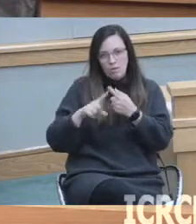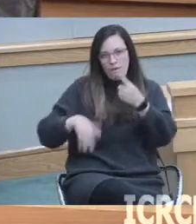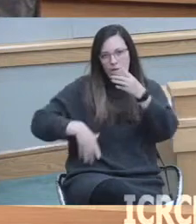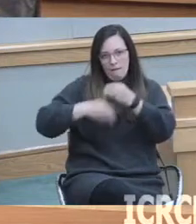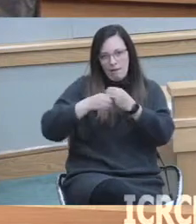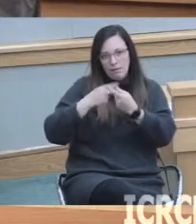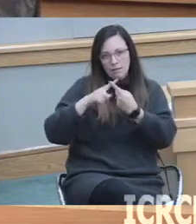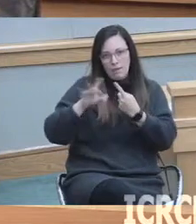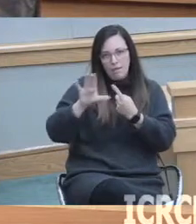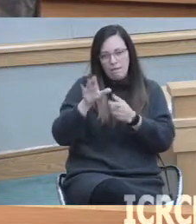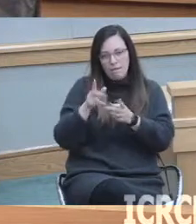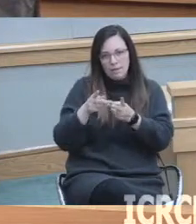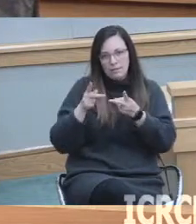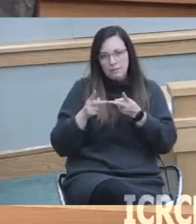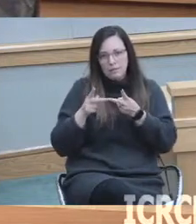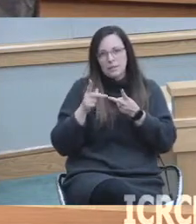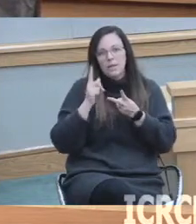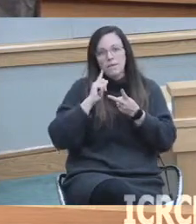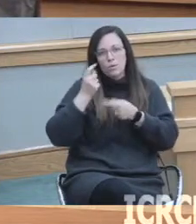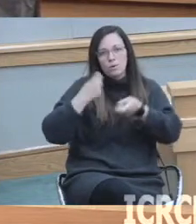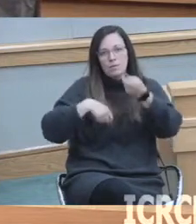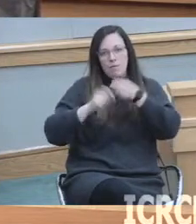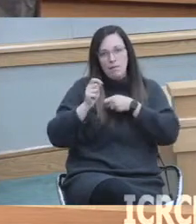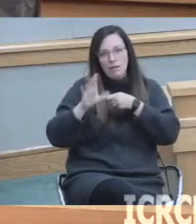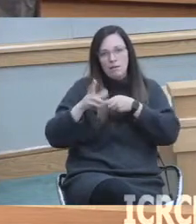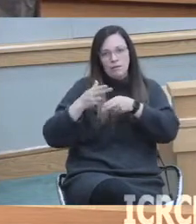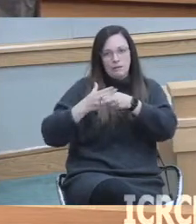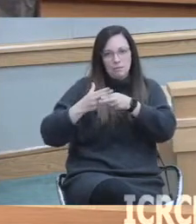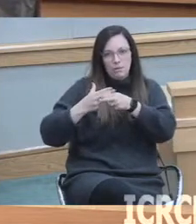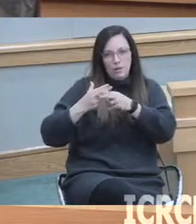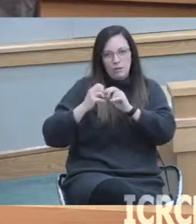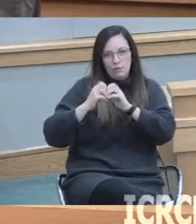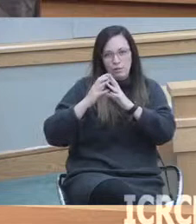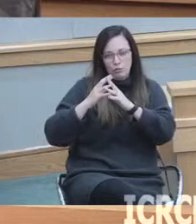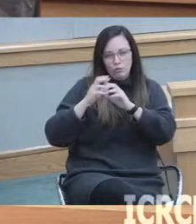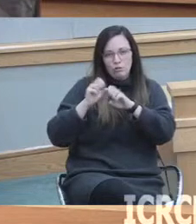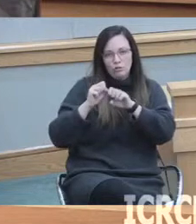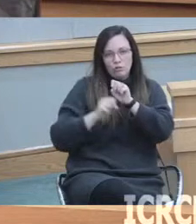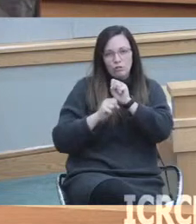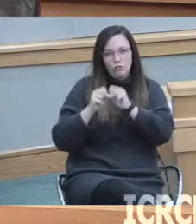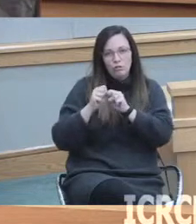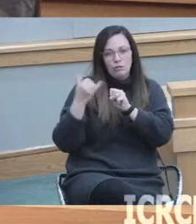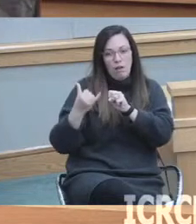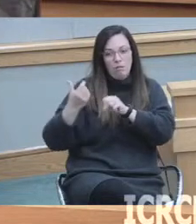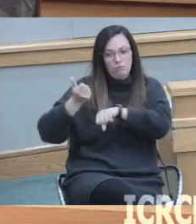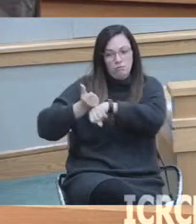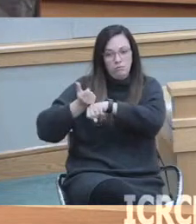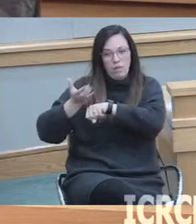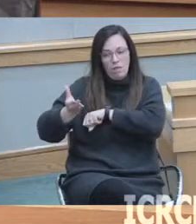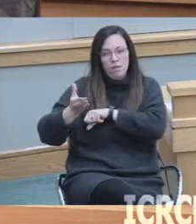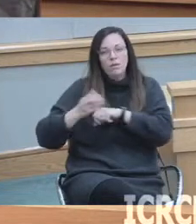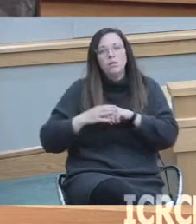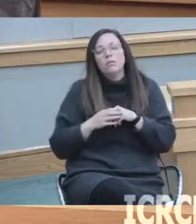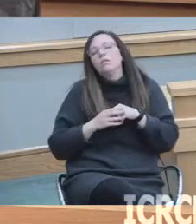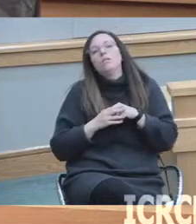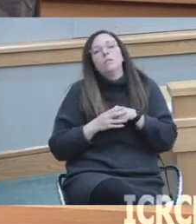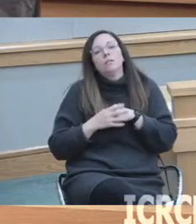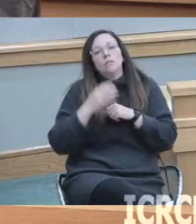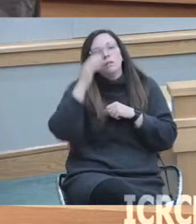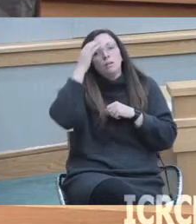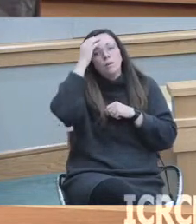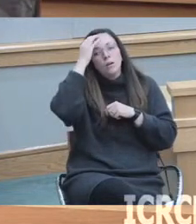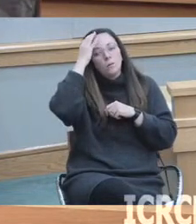the facility to replace a temporary structure that is now in place. And